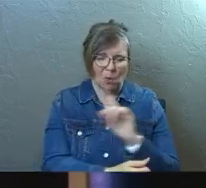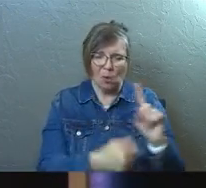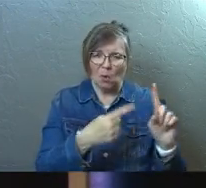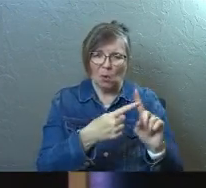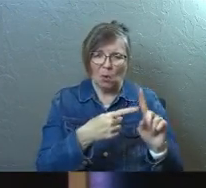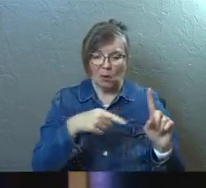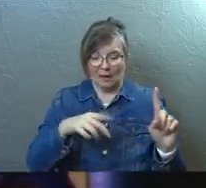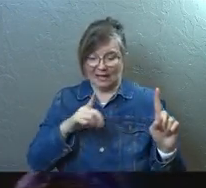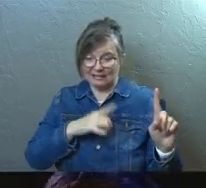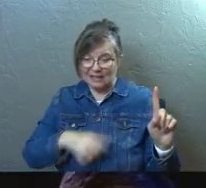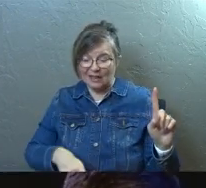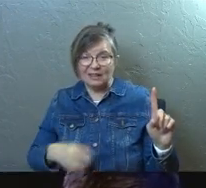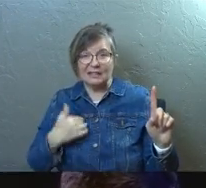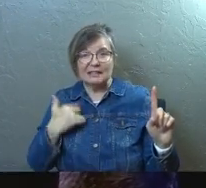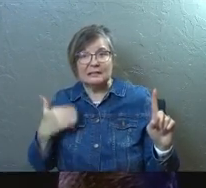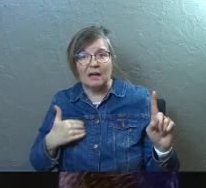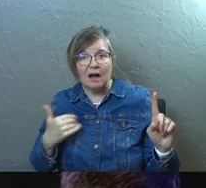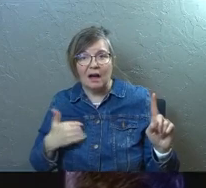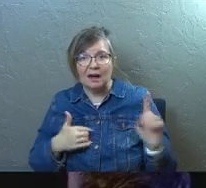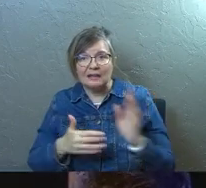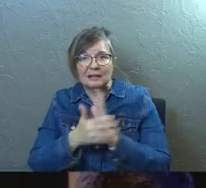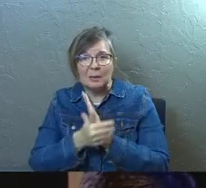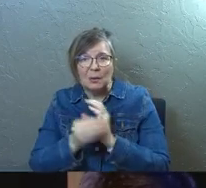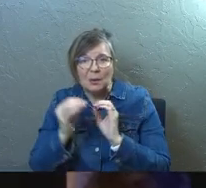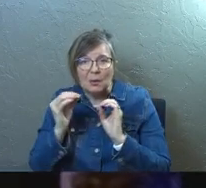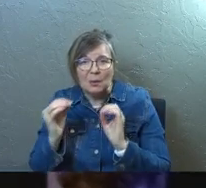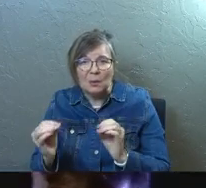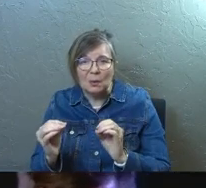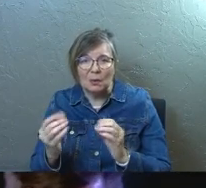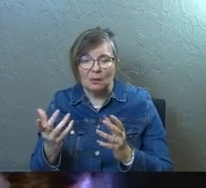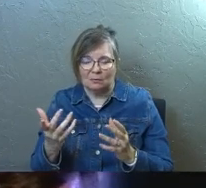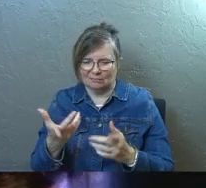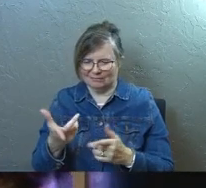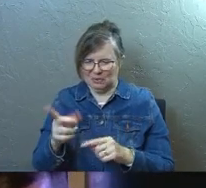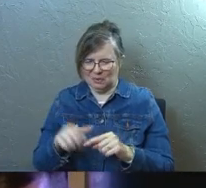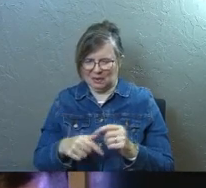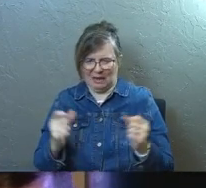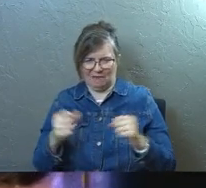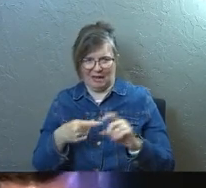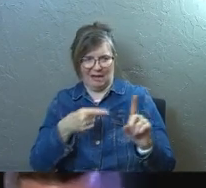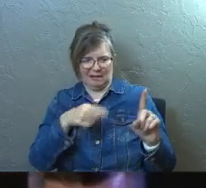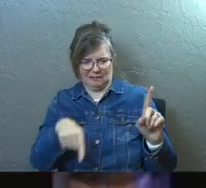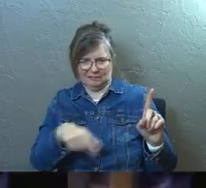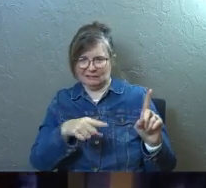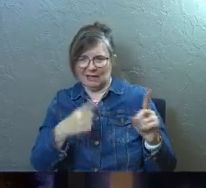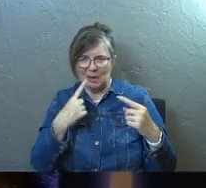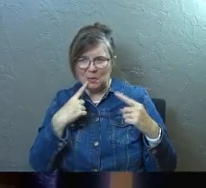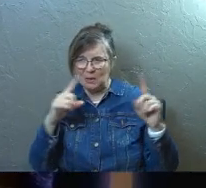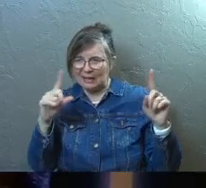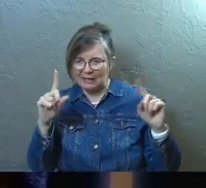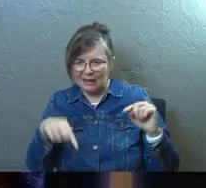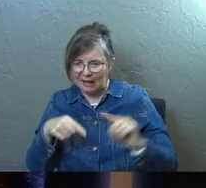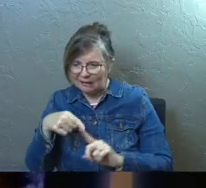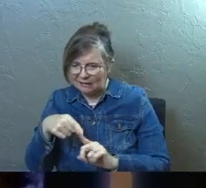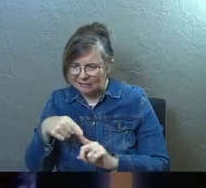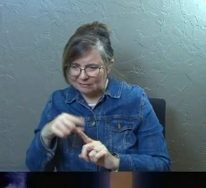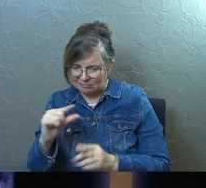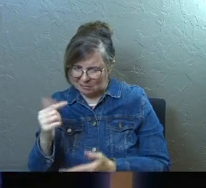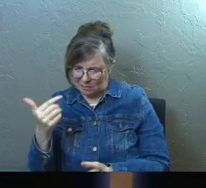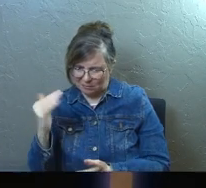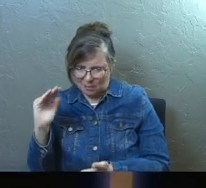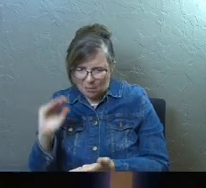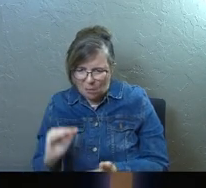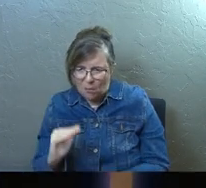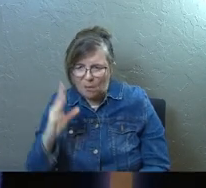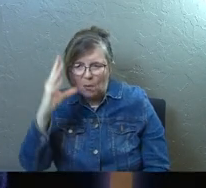mind, inexperienced. So here's what he says. He says, there's no way you can fight this Philistine and possibly win. You're only